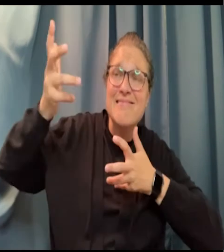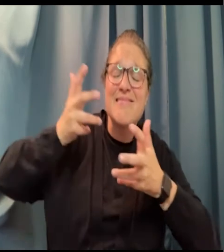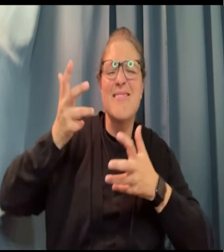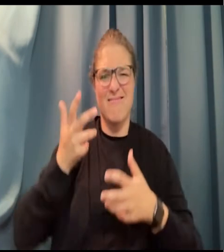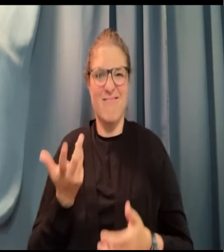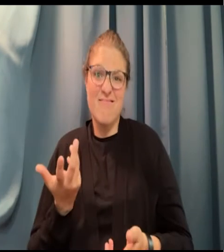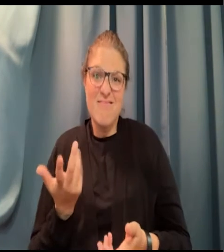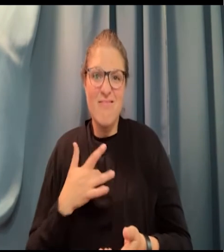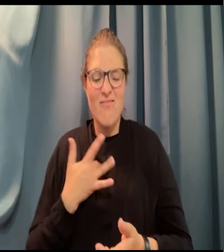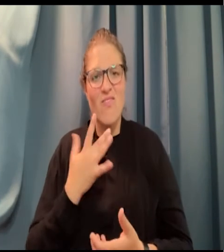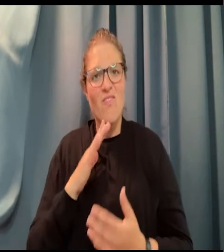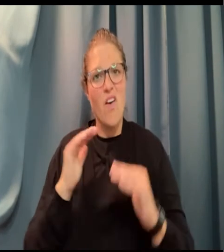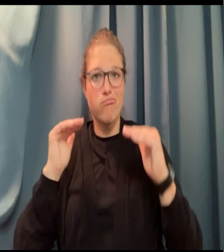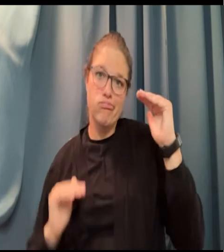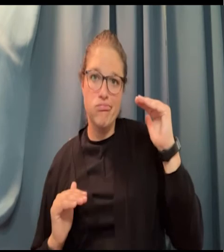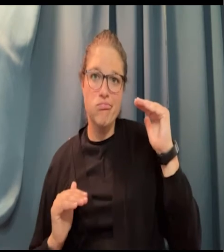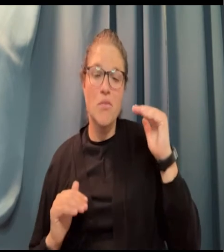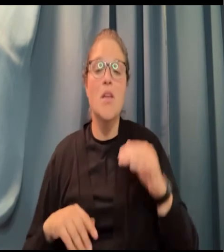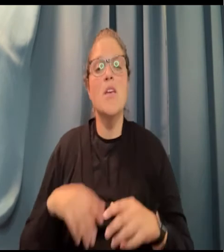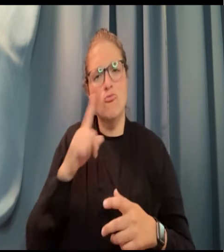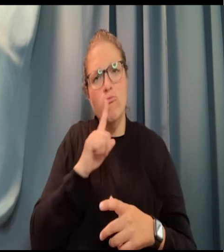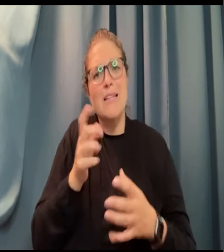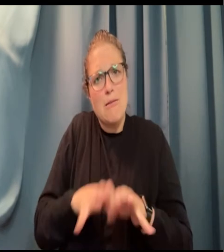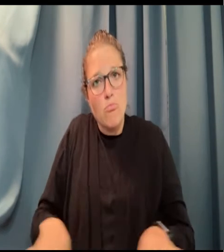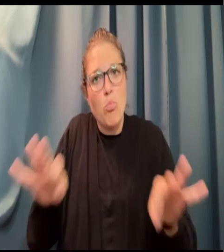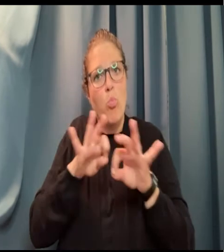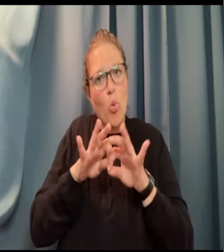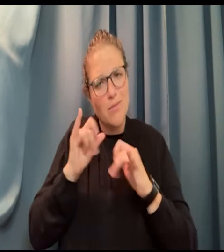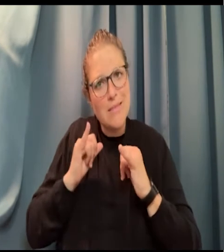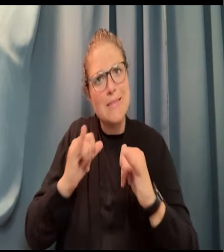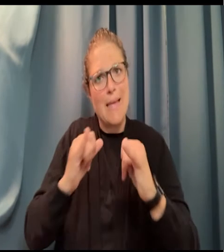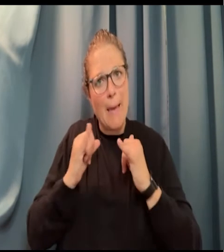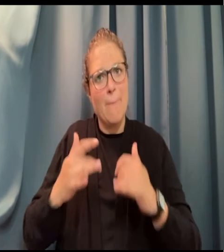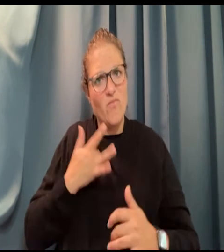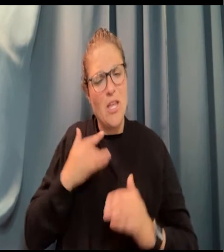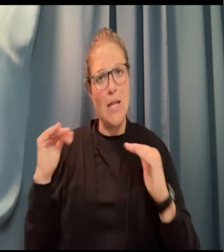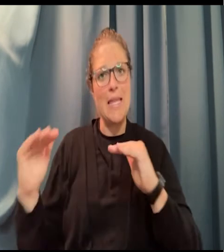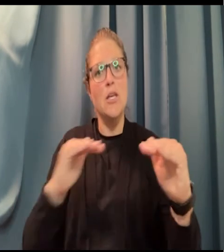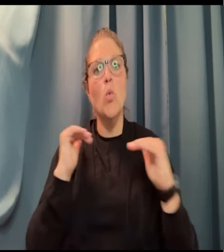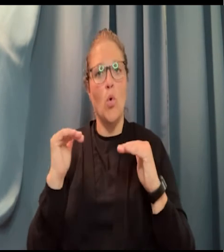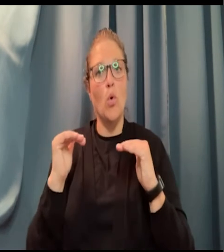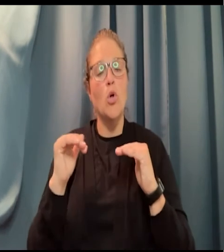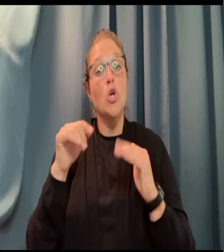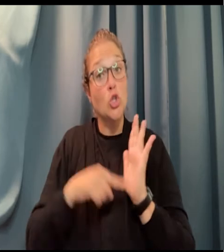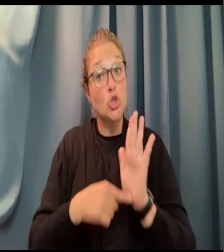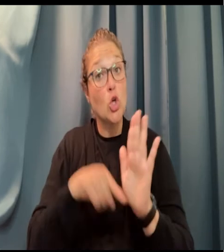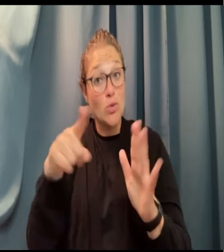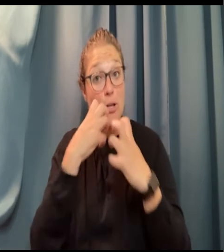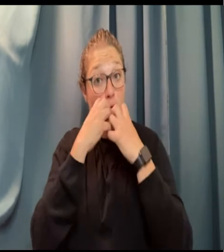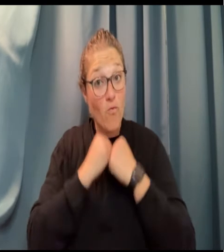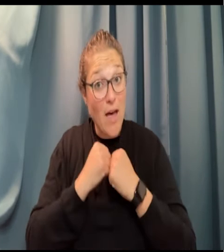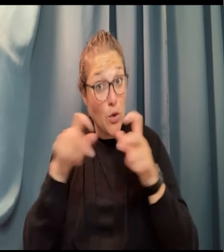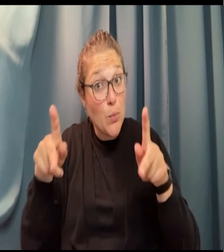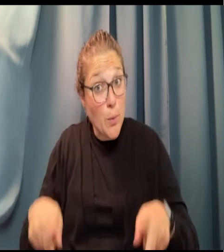to communicate. This is part of engaging the customers, part of treating that person as an equal. It shows how much you